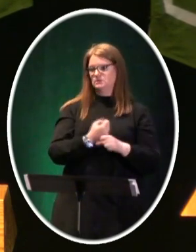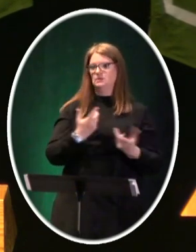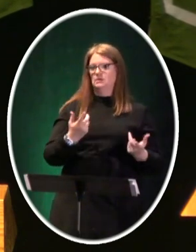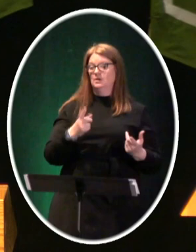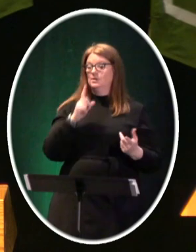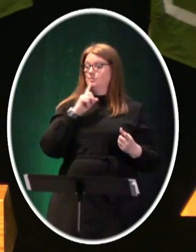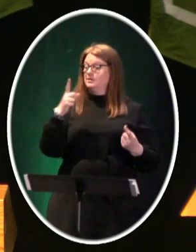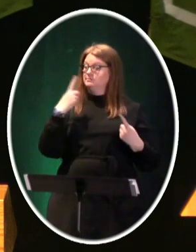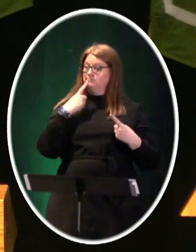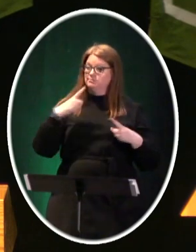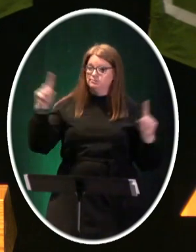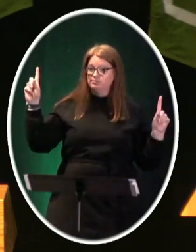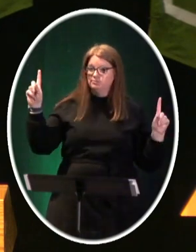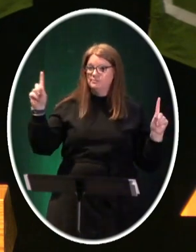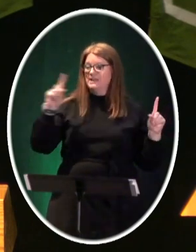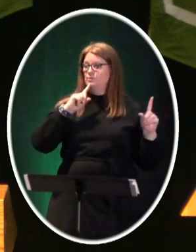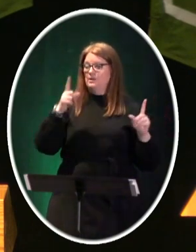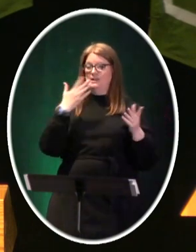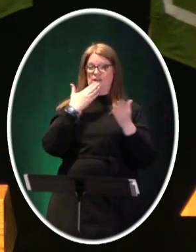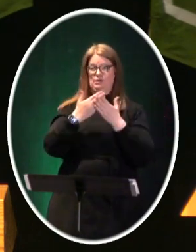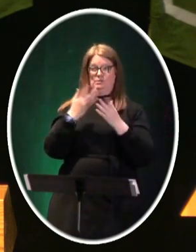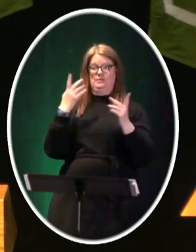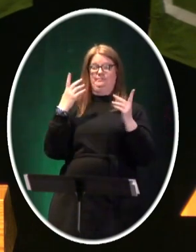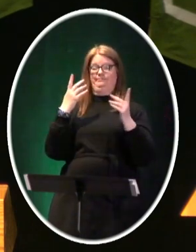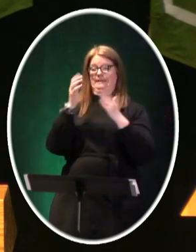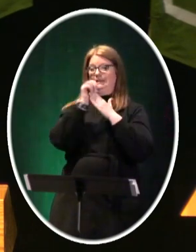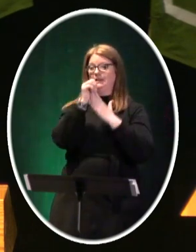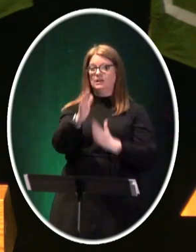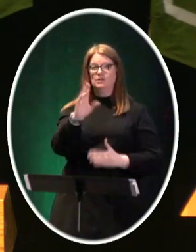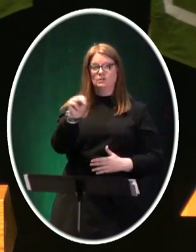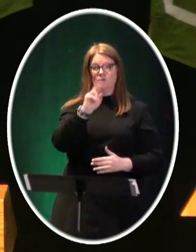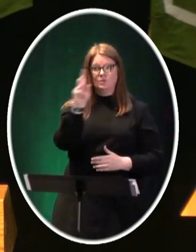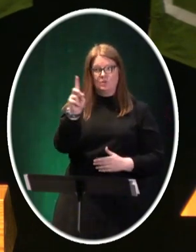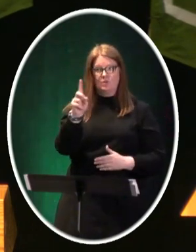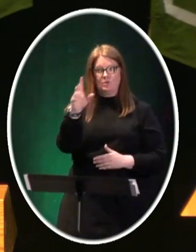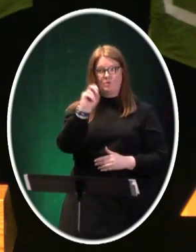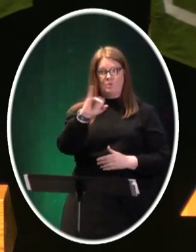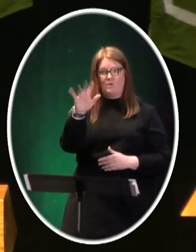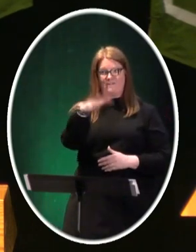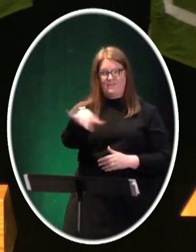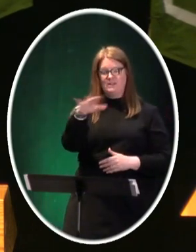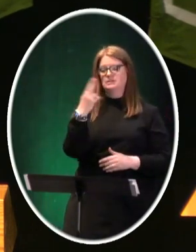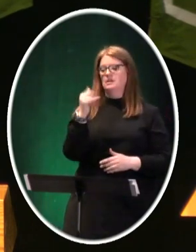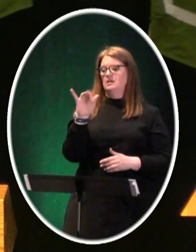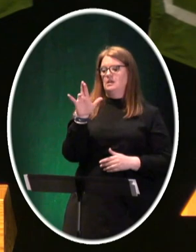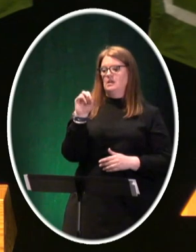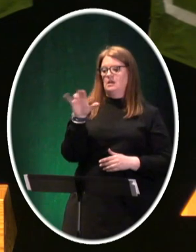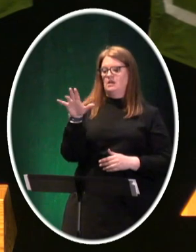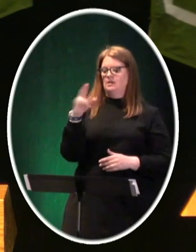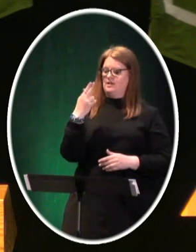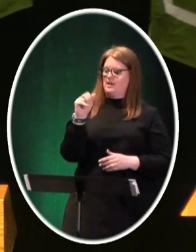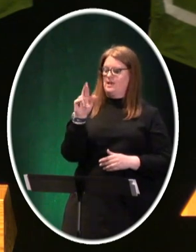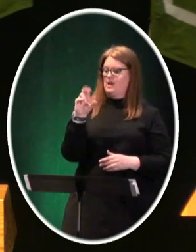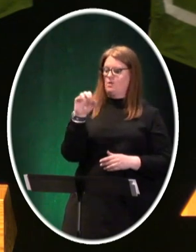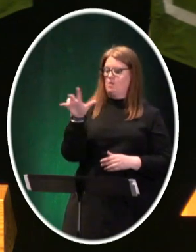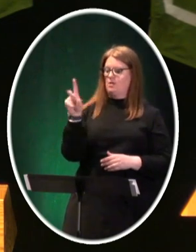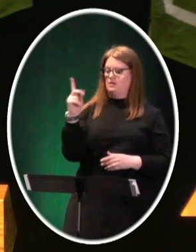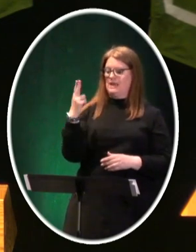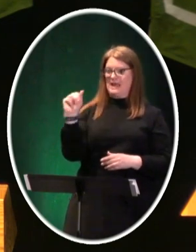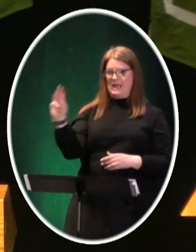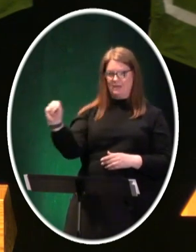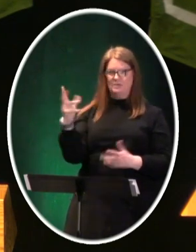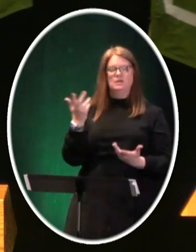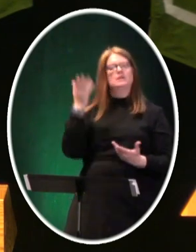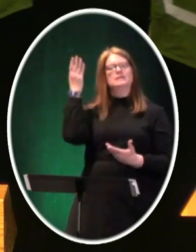legendary entrepreneur and visionary leader in the North Dakota oil fields. His name is Harold Hamm. The speakers that were talking about Harold that night